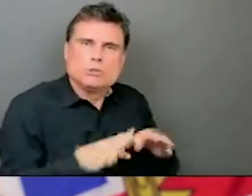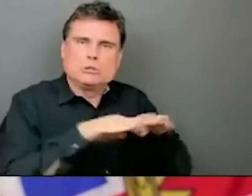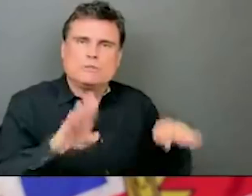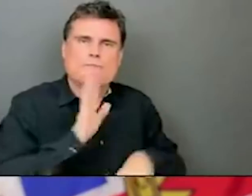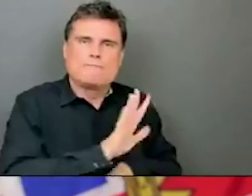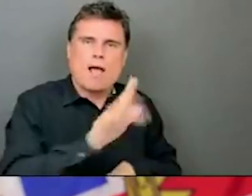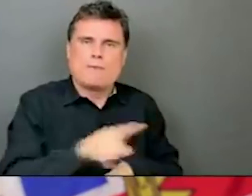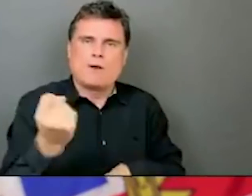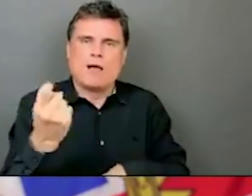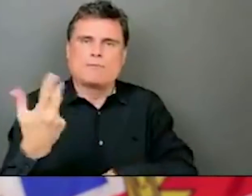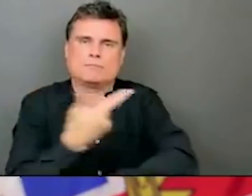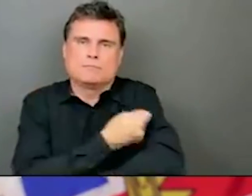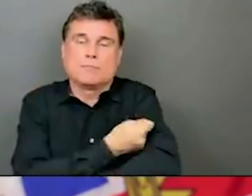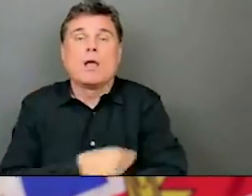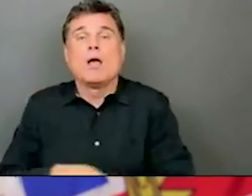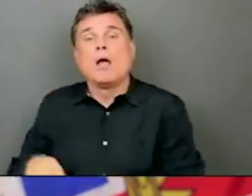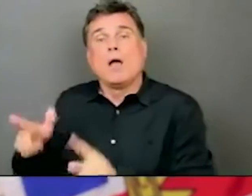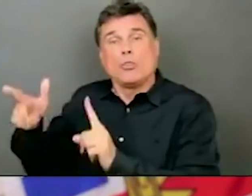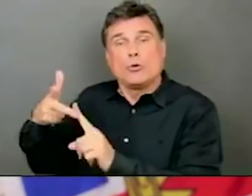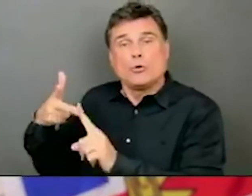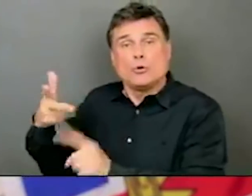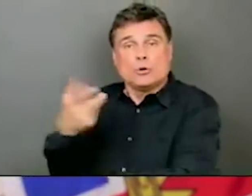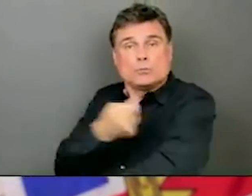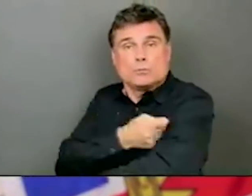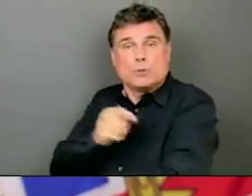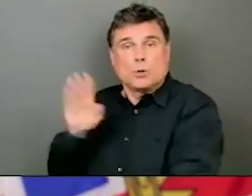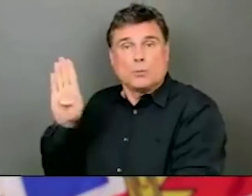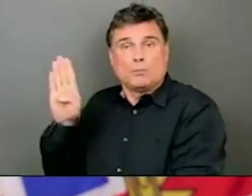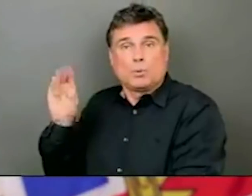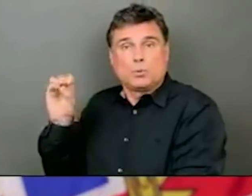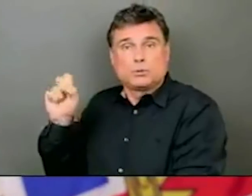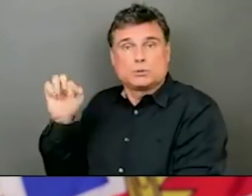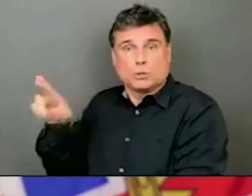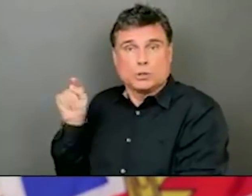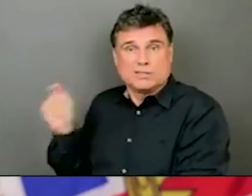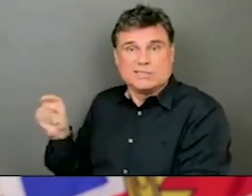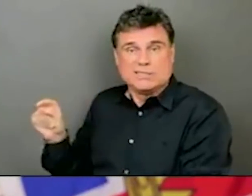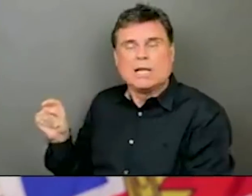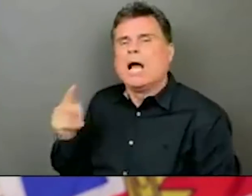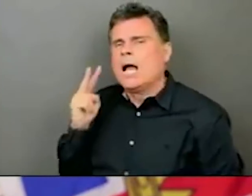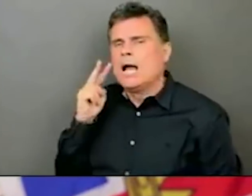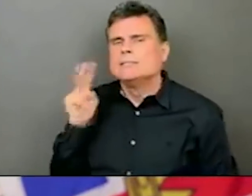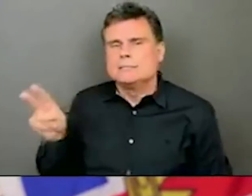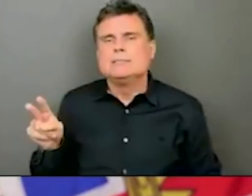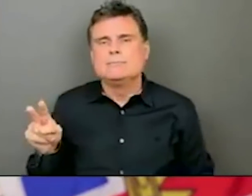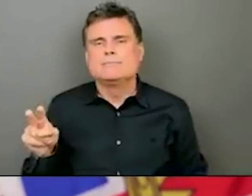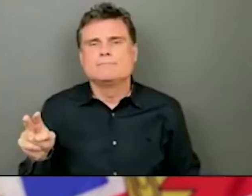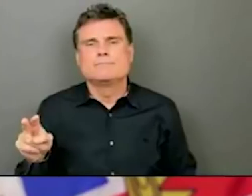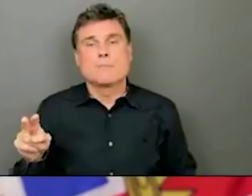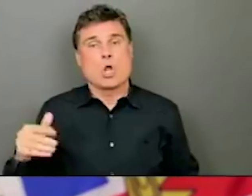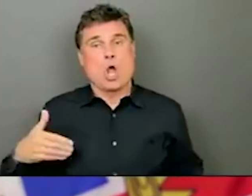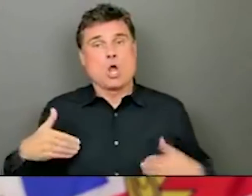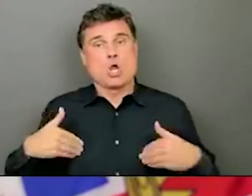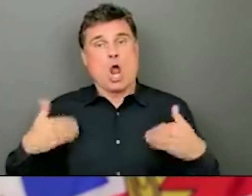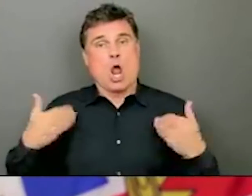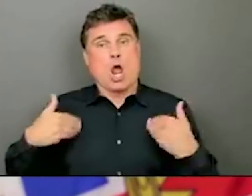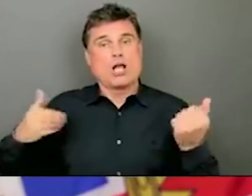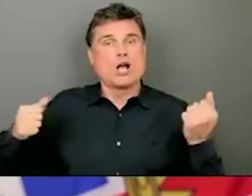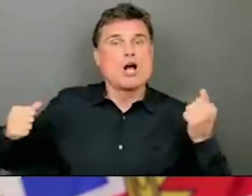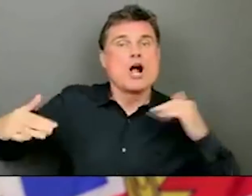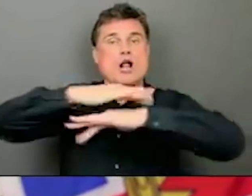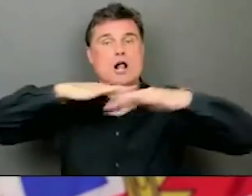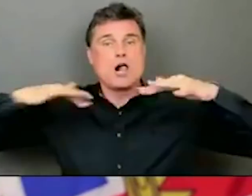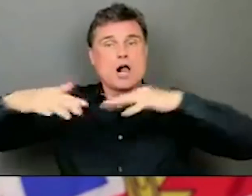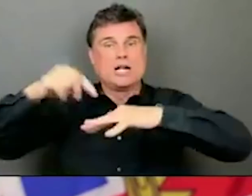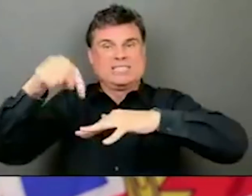doing on that. In terms of boosters, I think there's a we've seen that infection spreads rapidly amongst that highly